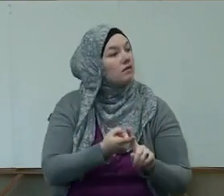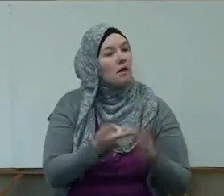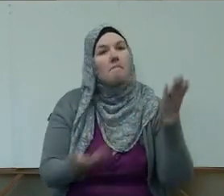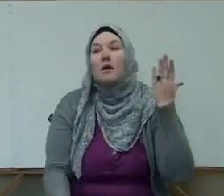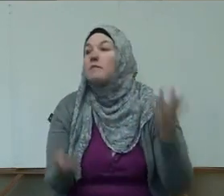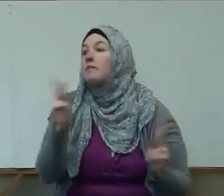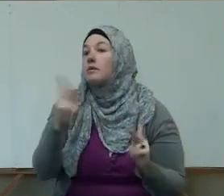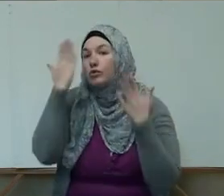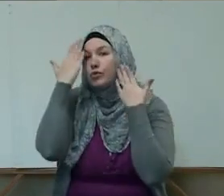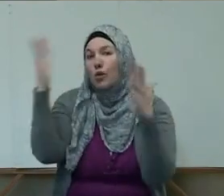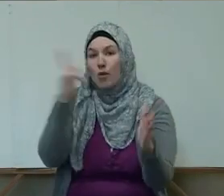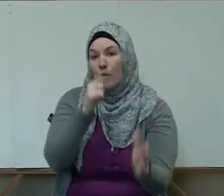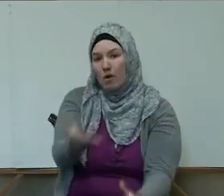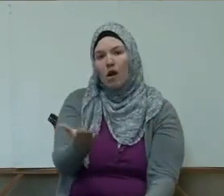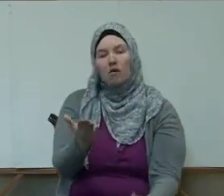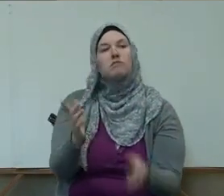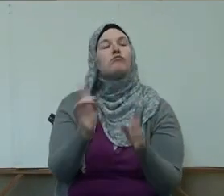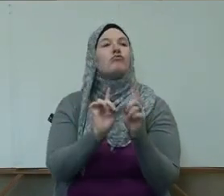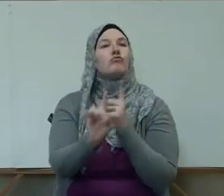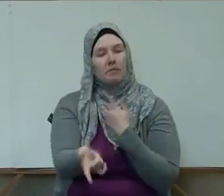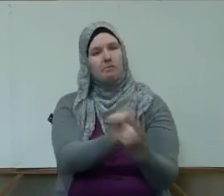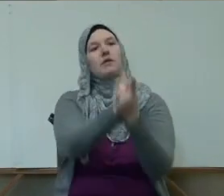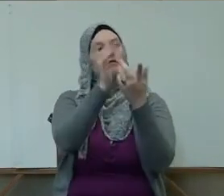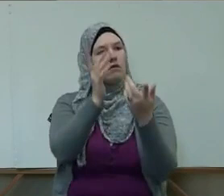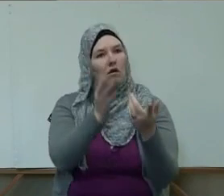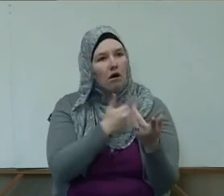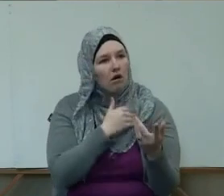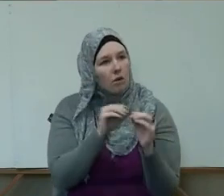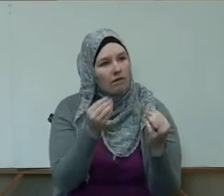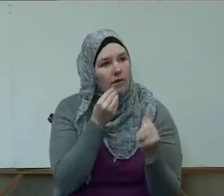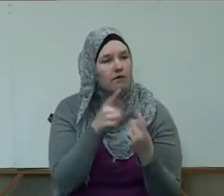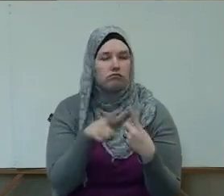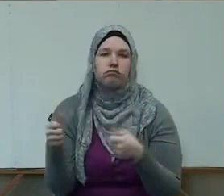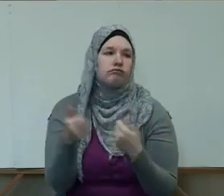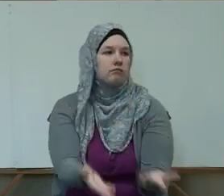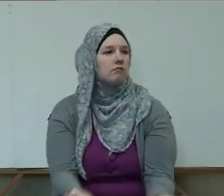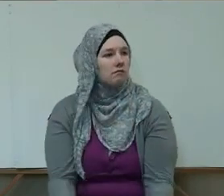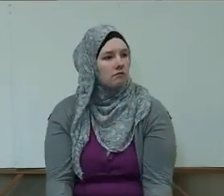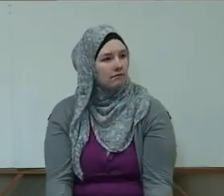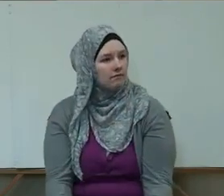be people you do not know, but you meet them in the street. But you know that they need.